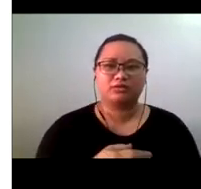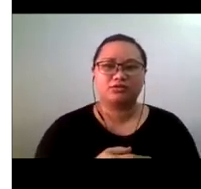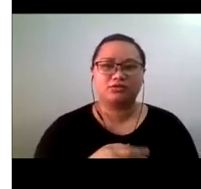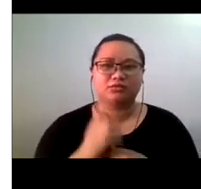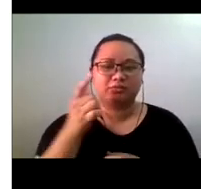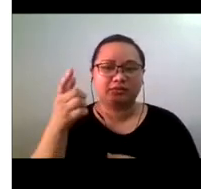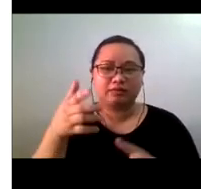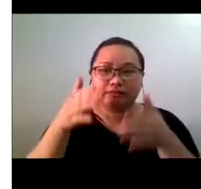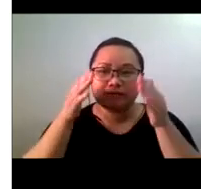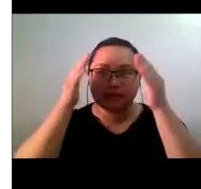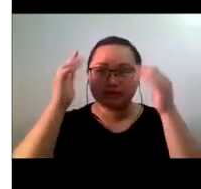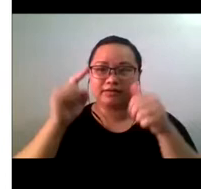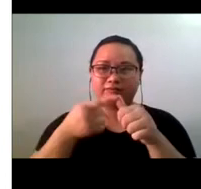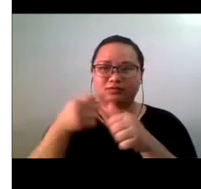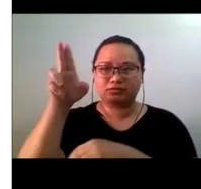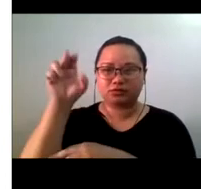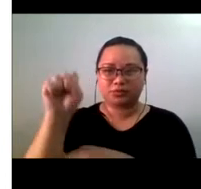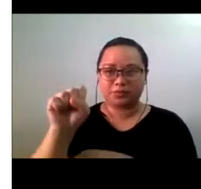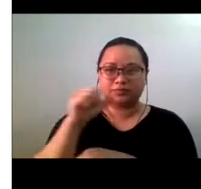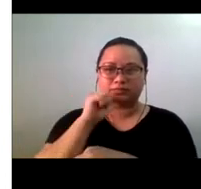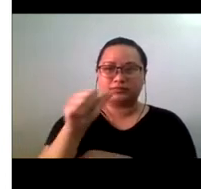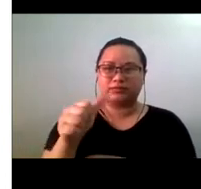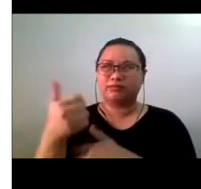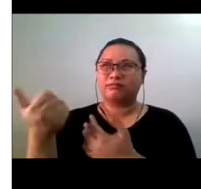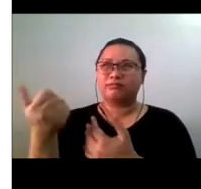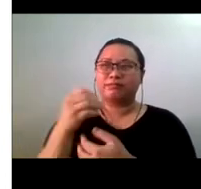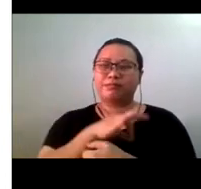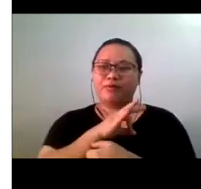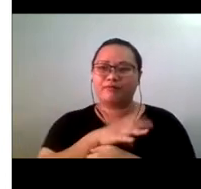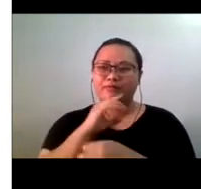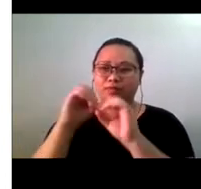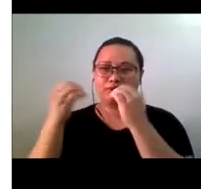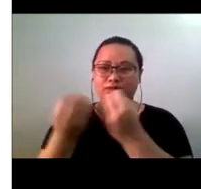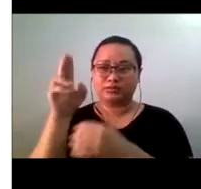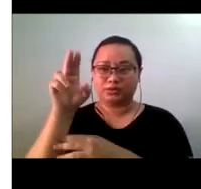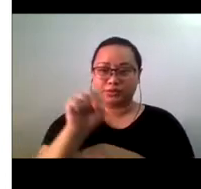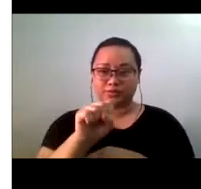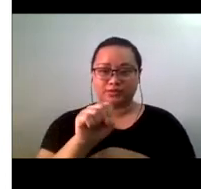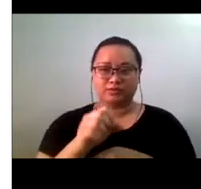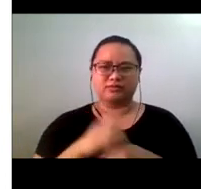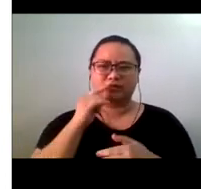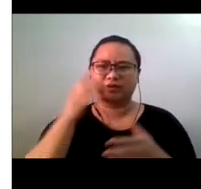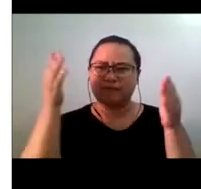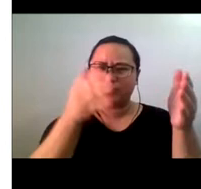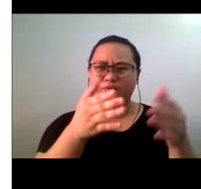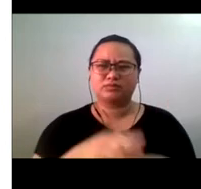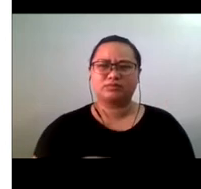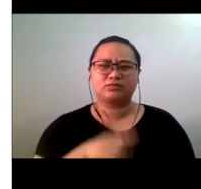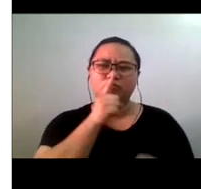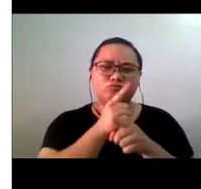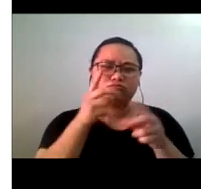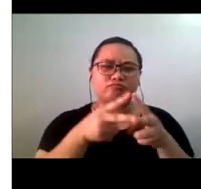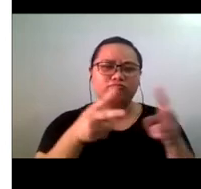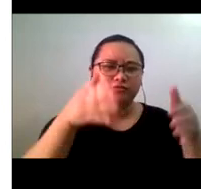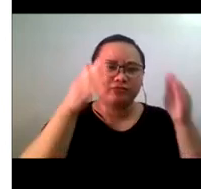nonprofit in the U.S. that is focusing really on listening. And I'll tell you more about that